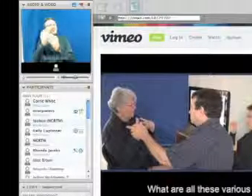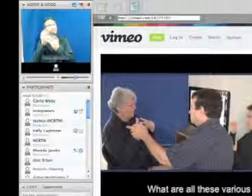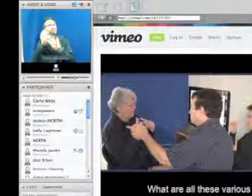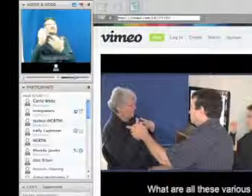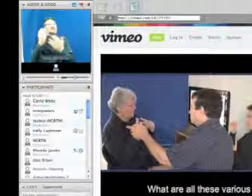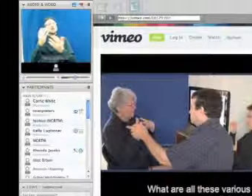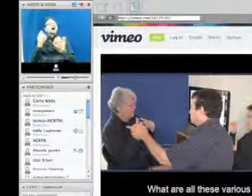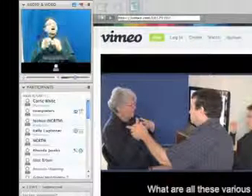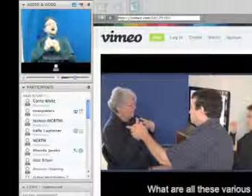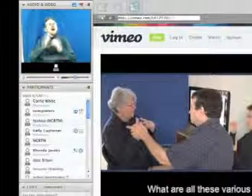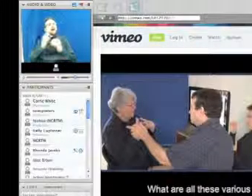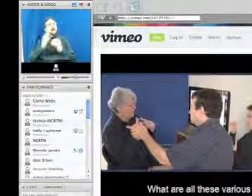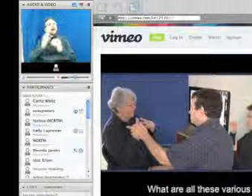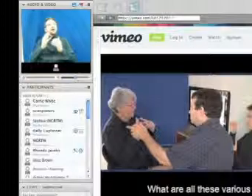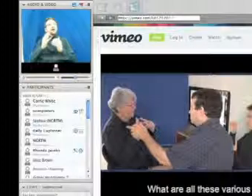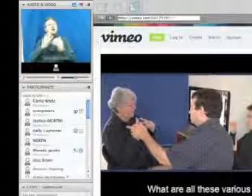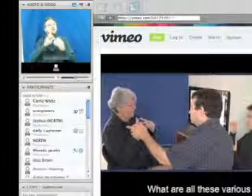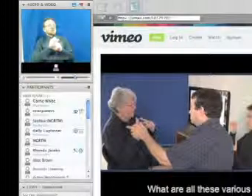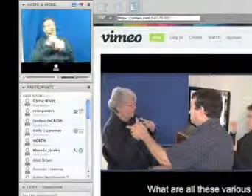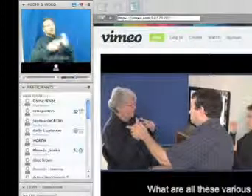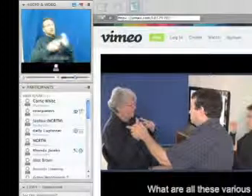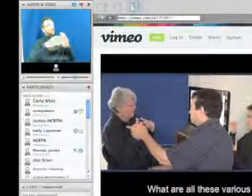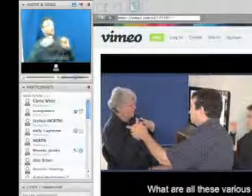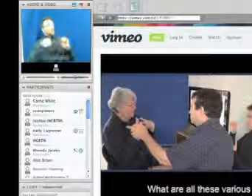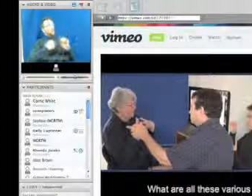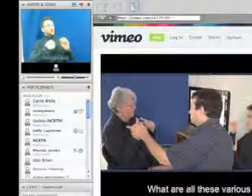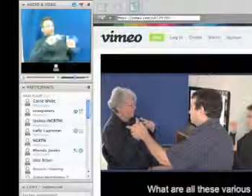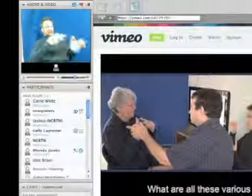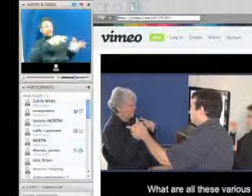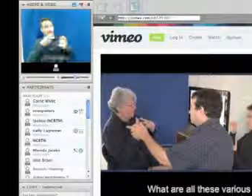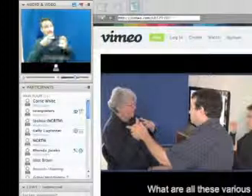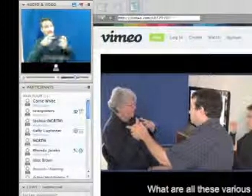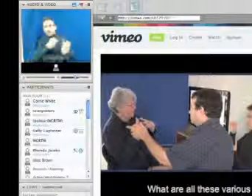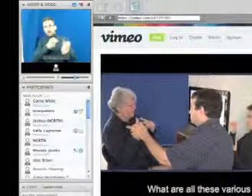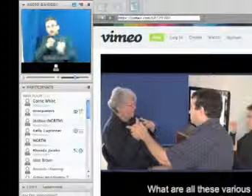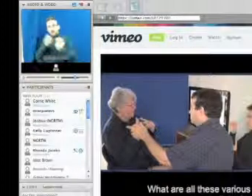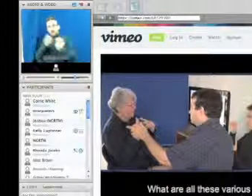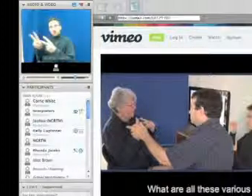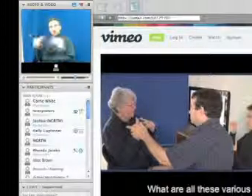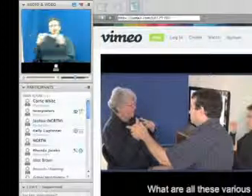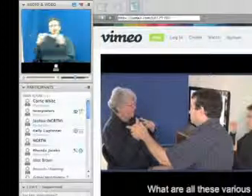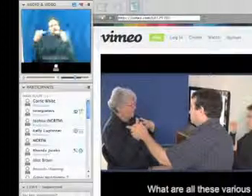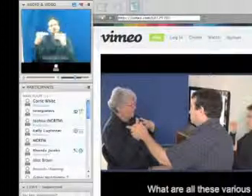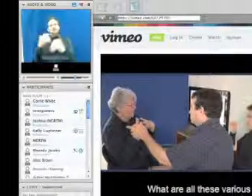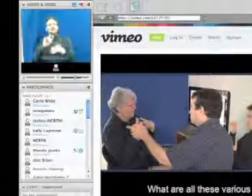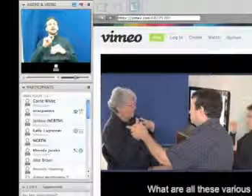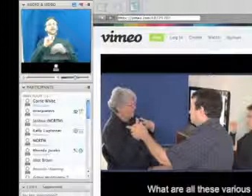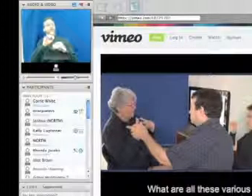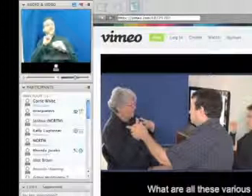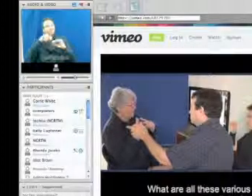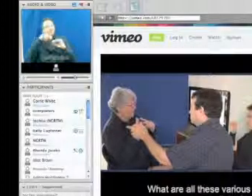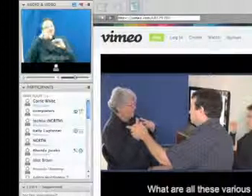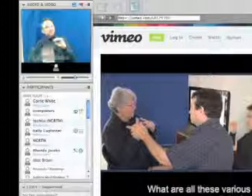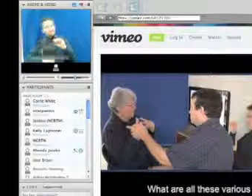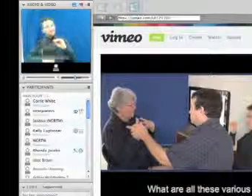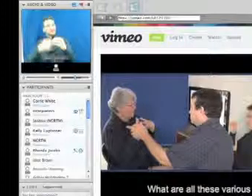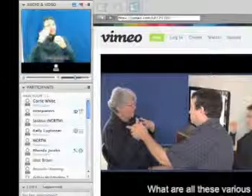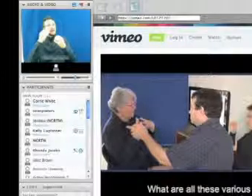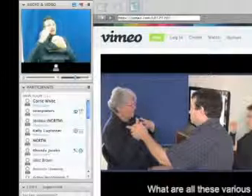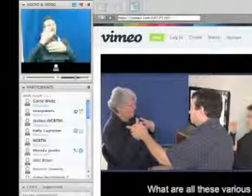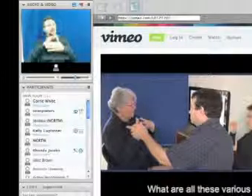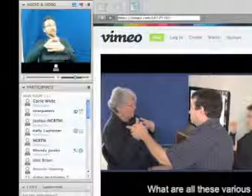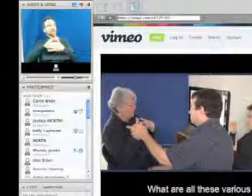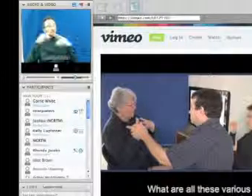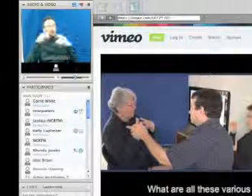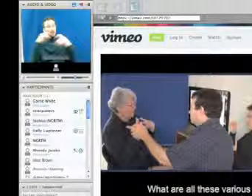that we're taking in across, and is what's more important, the content, if it's very content heavy like this one is, or the visual